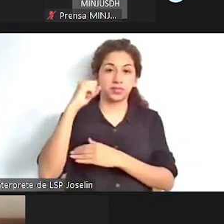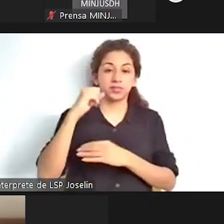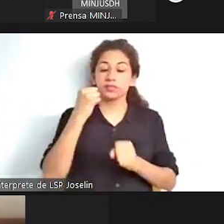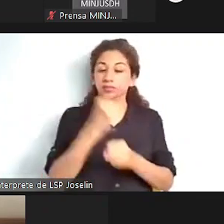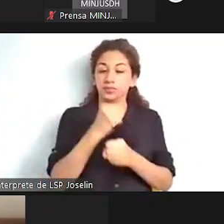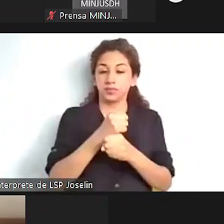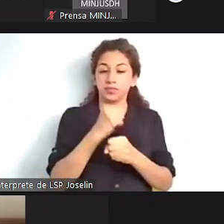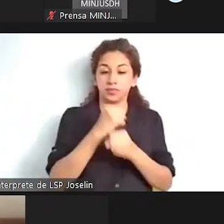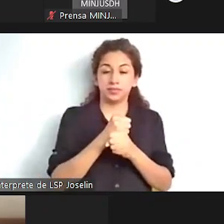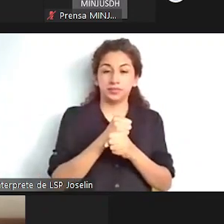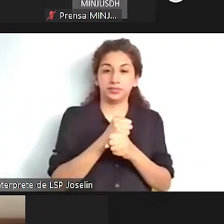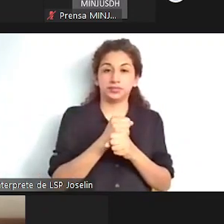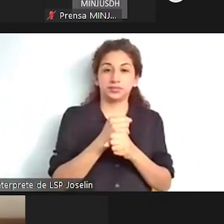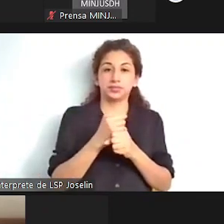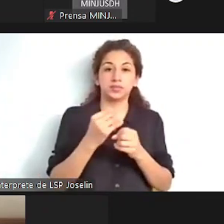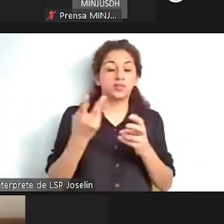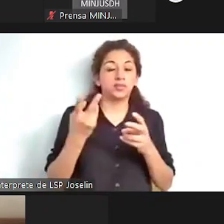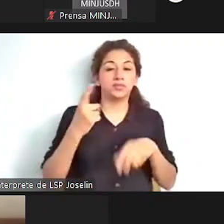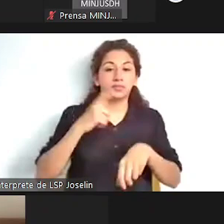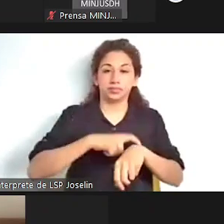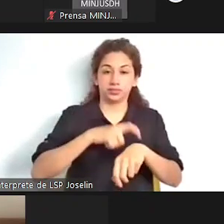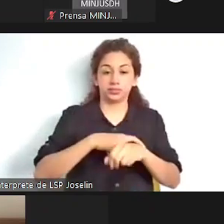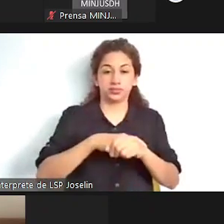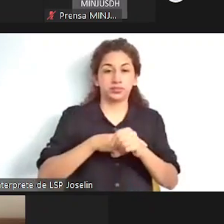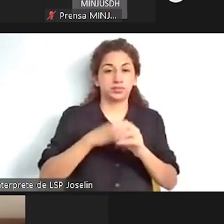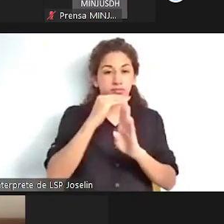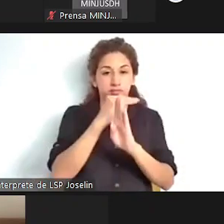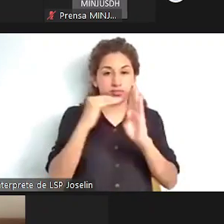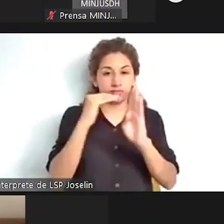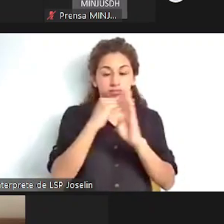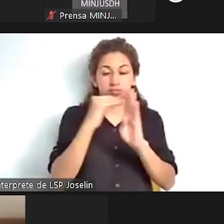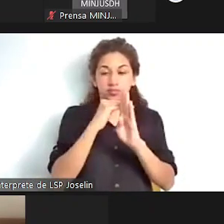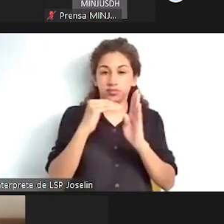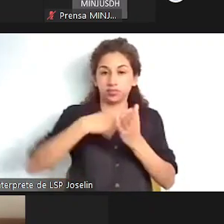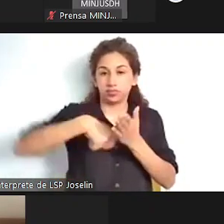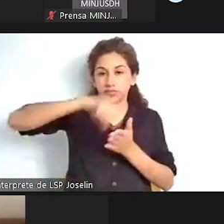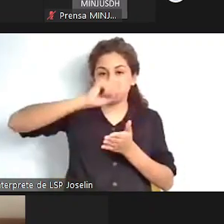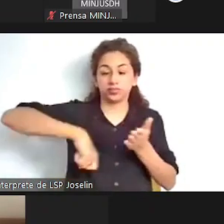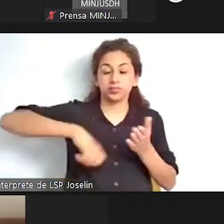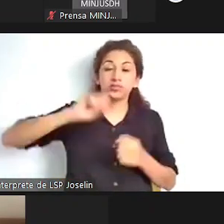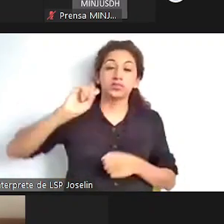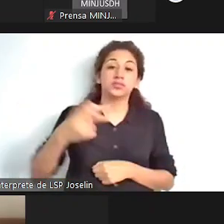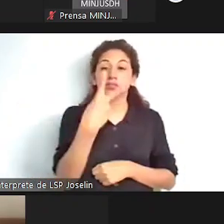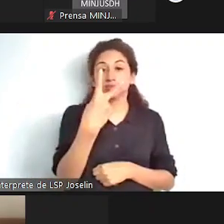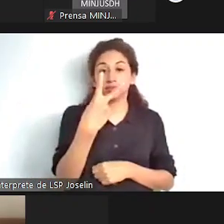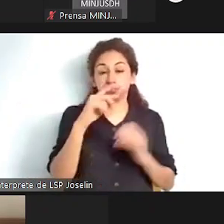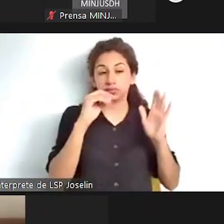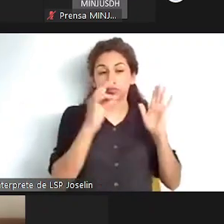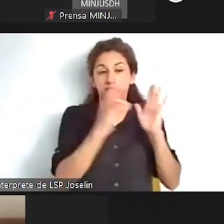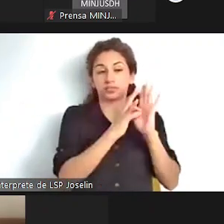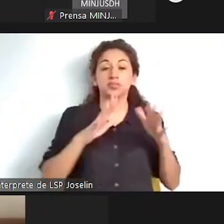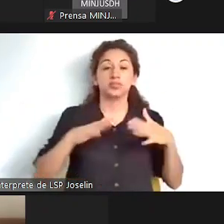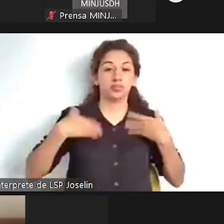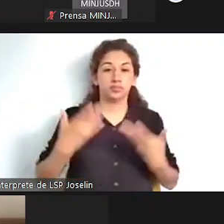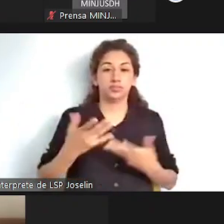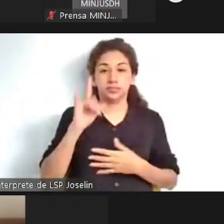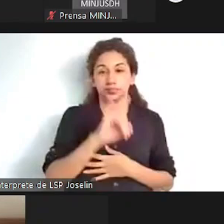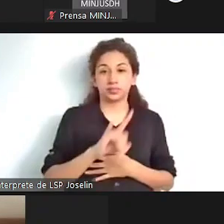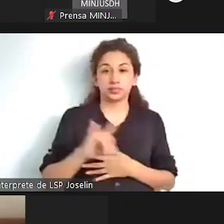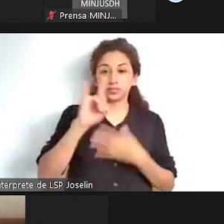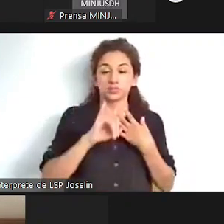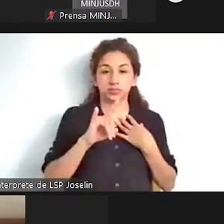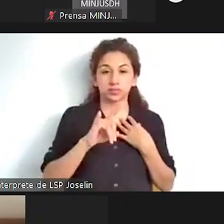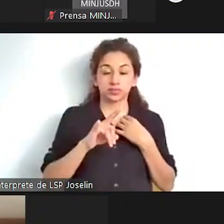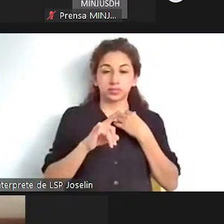second and my last point would be that you could also use the implementation of your national action plan to ensure